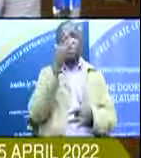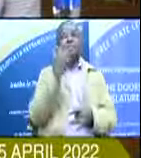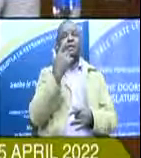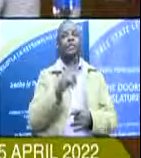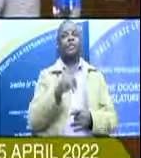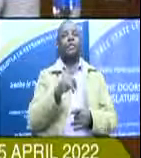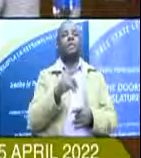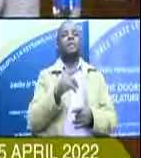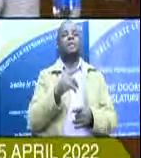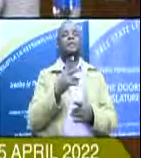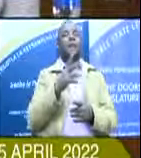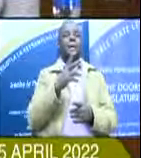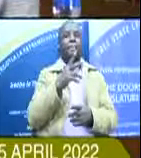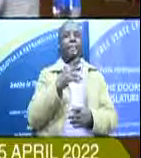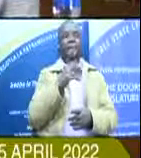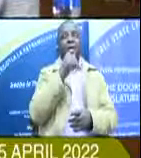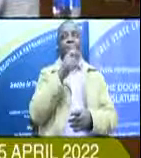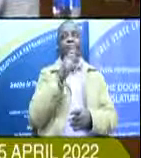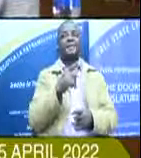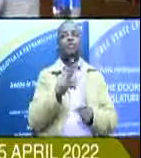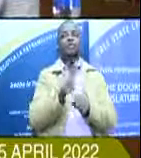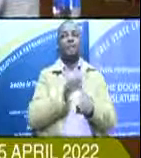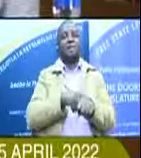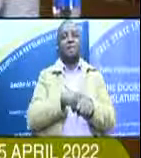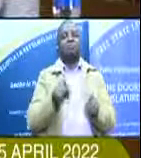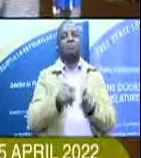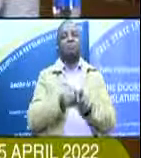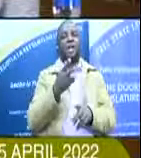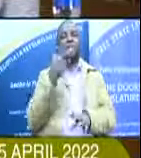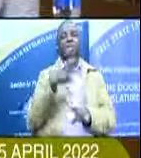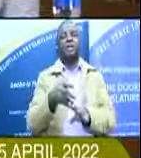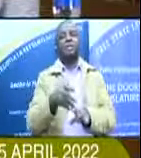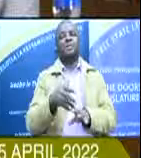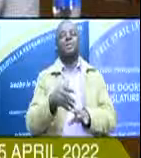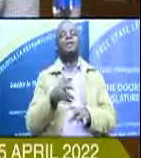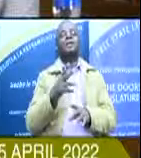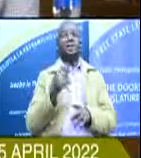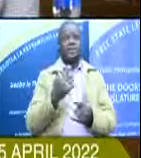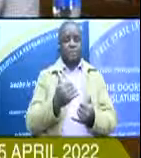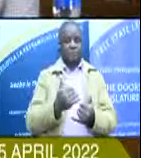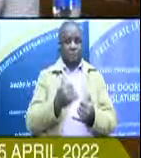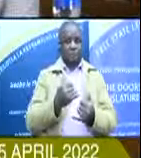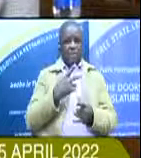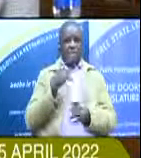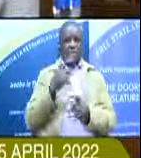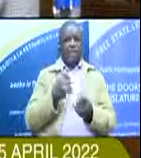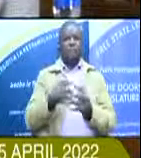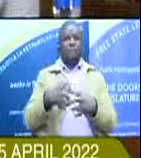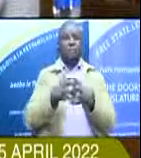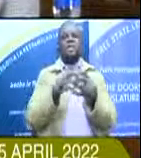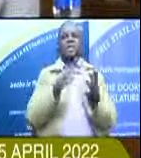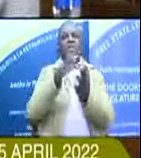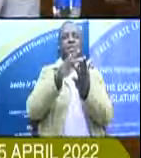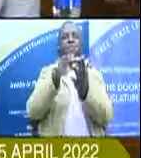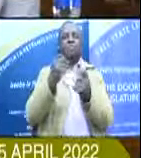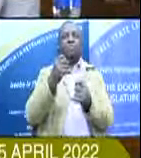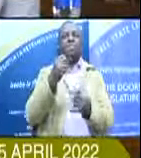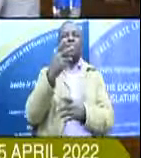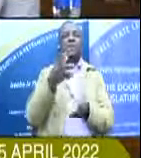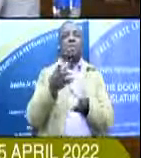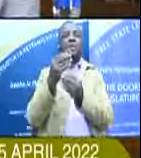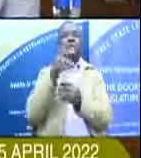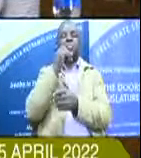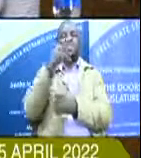central chronic medicine dispensing and distribution, and external pickup points is